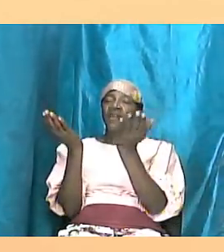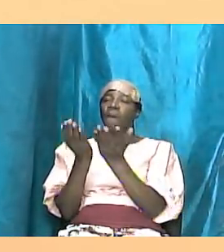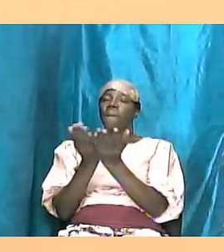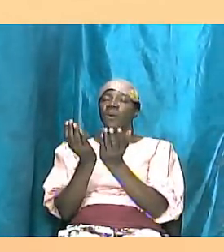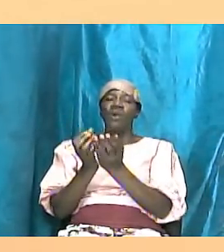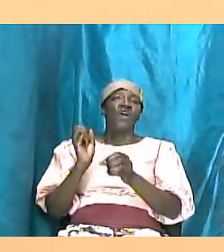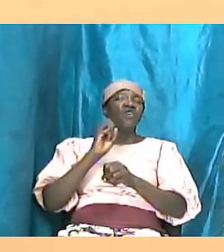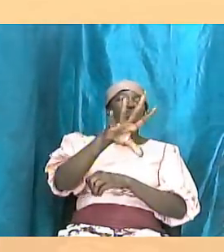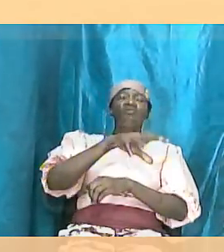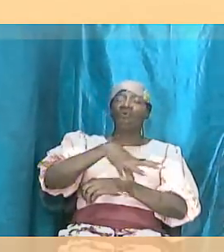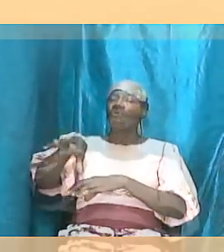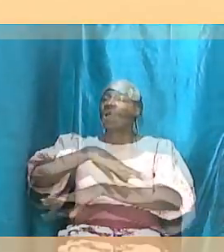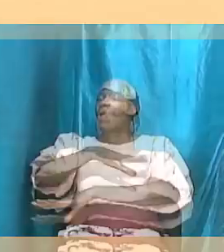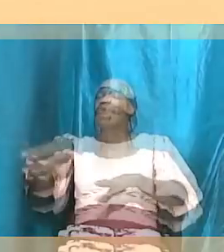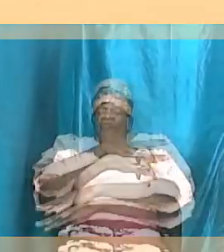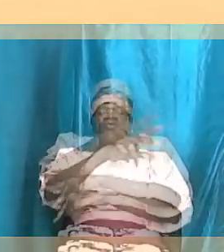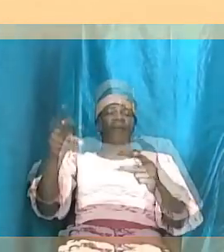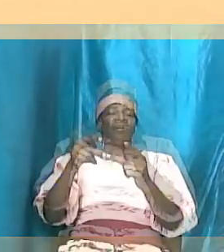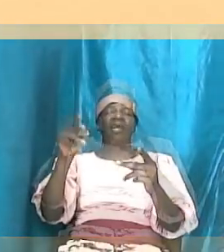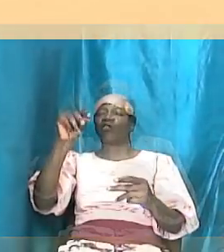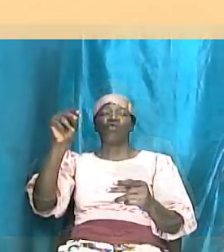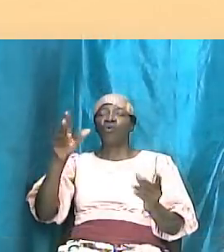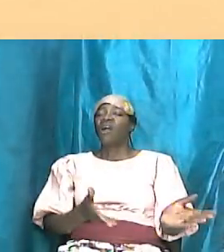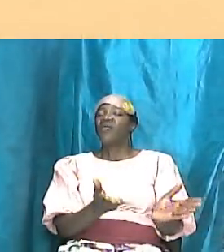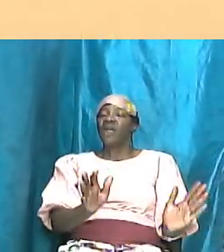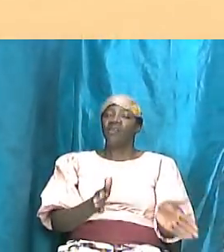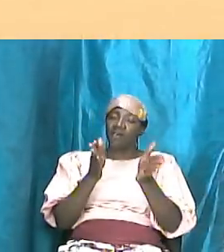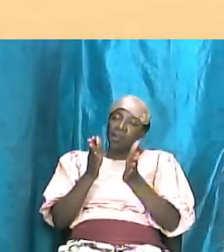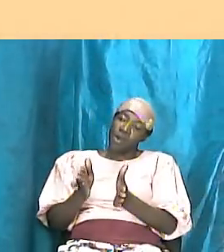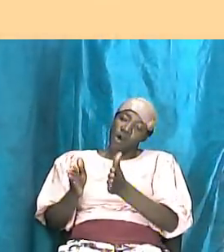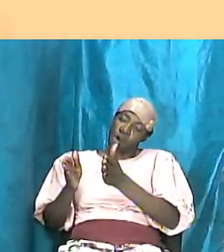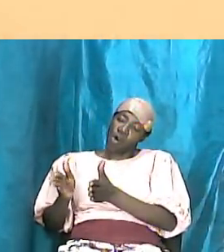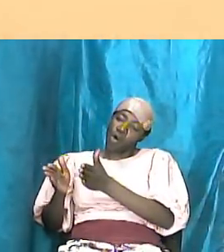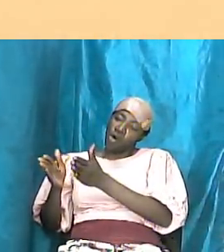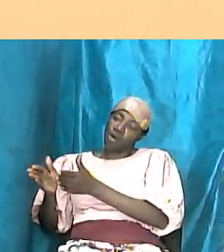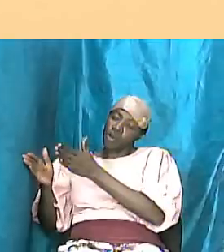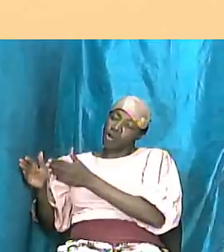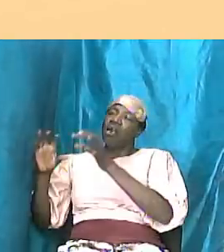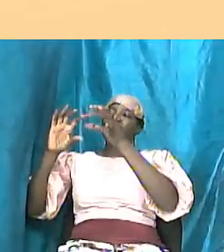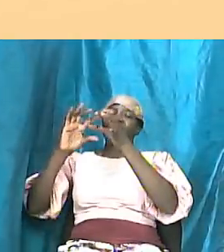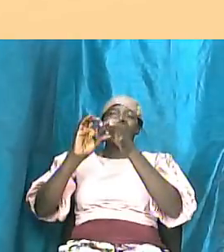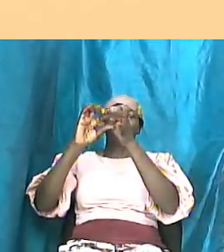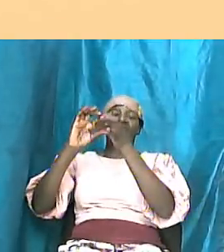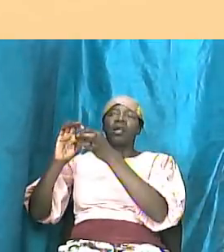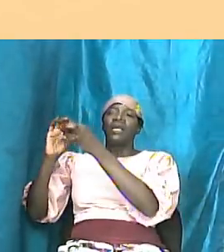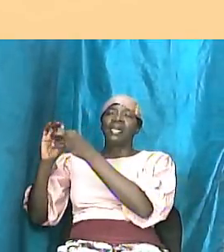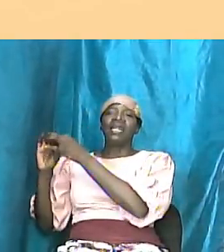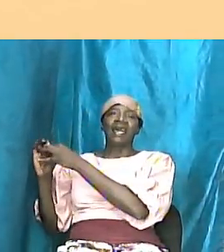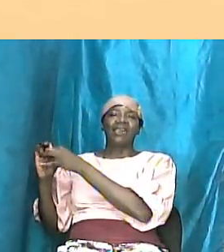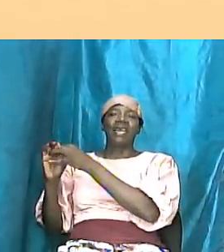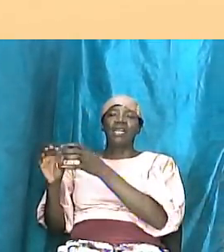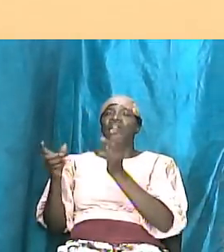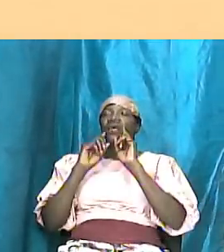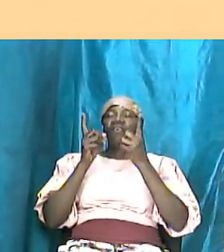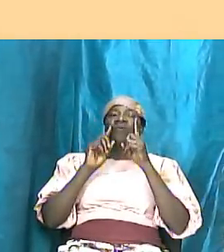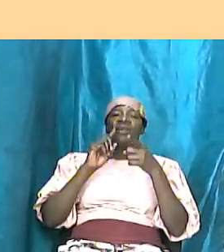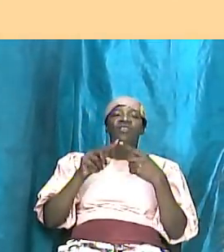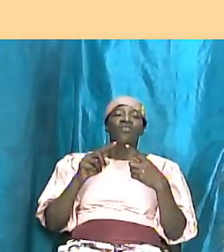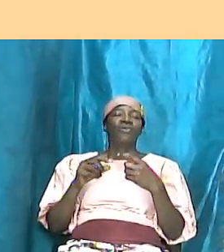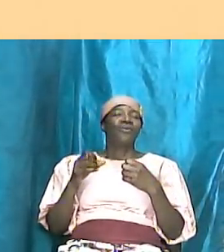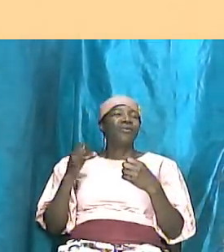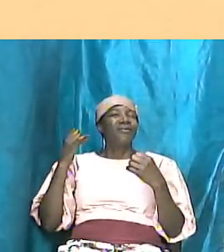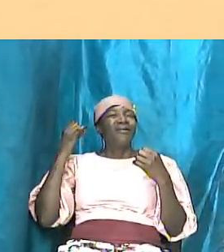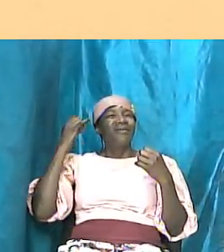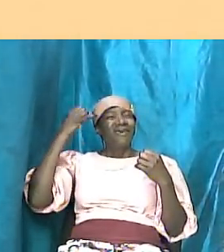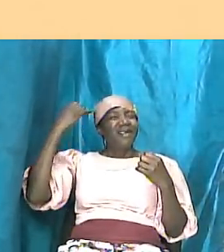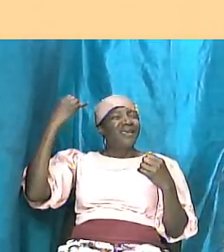about the place, but there is a pattern, there is interconnection, and that speaks to